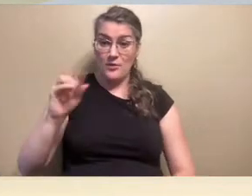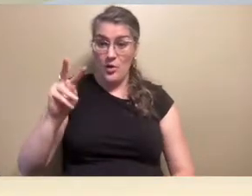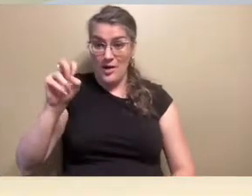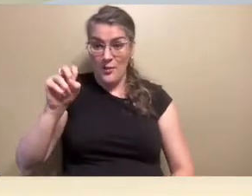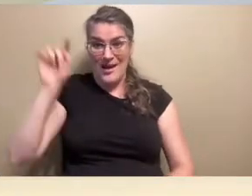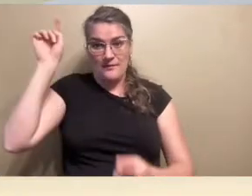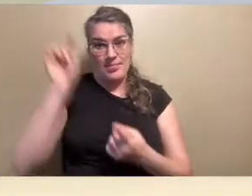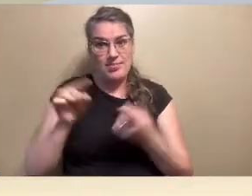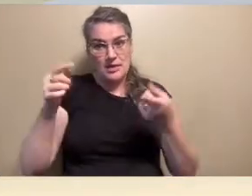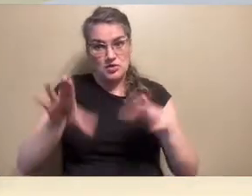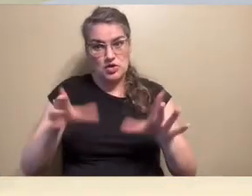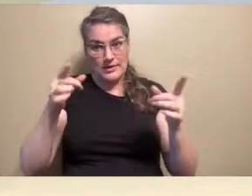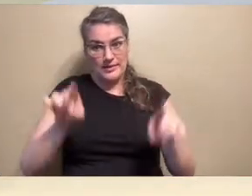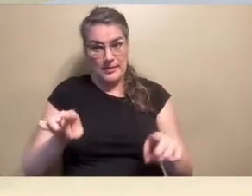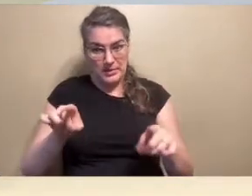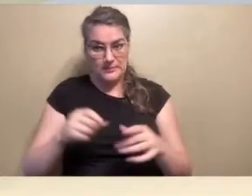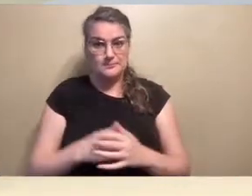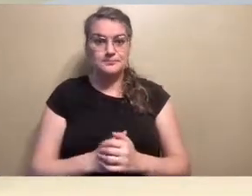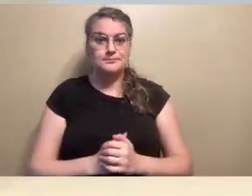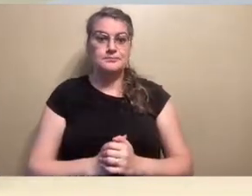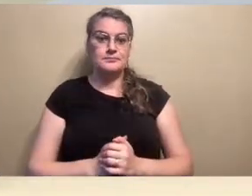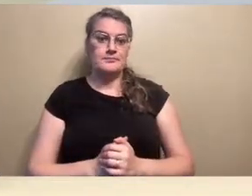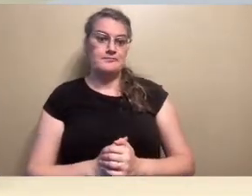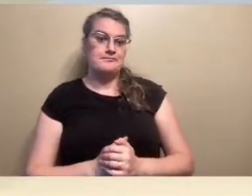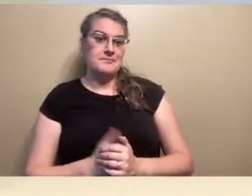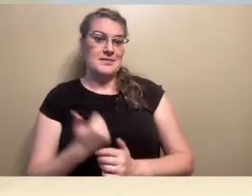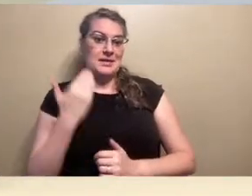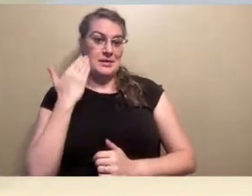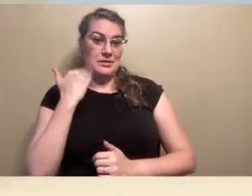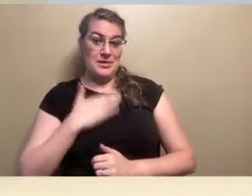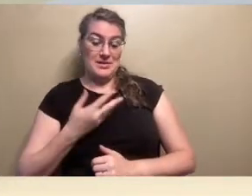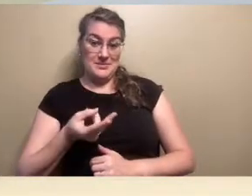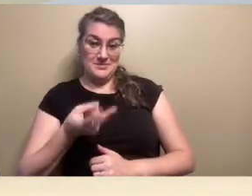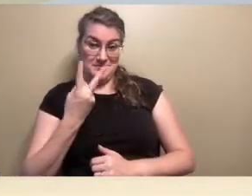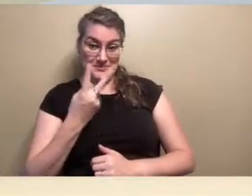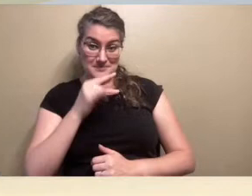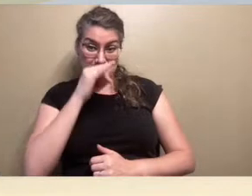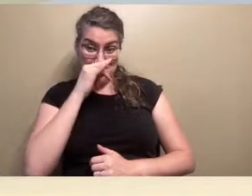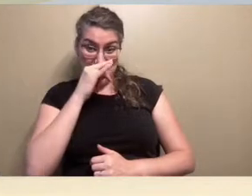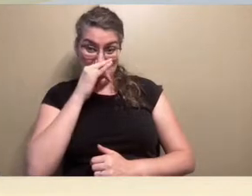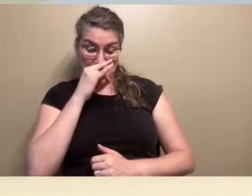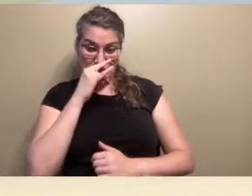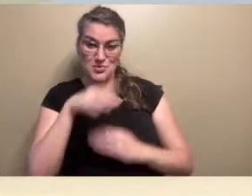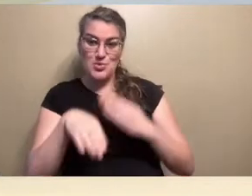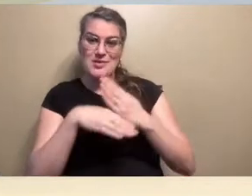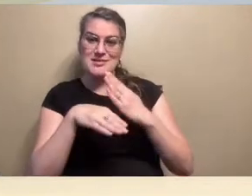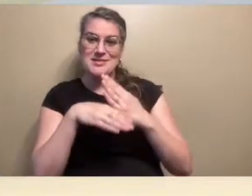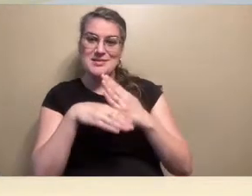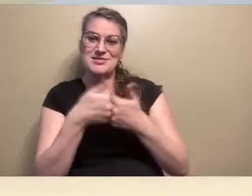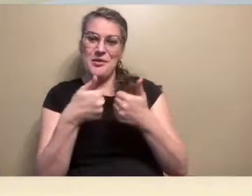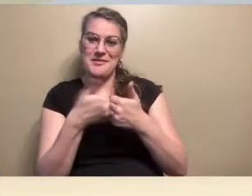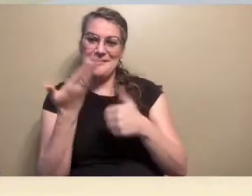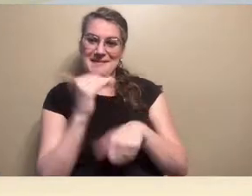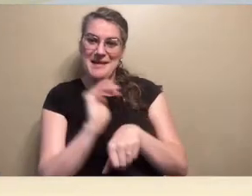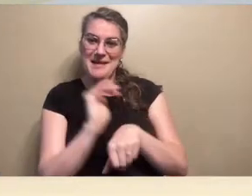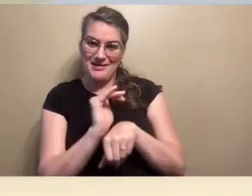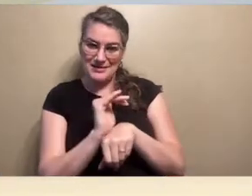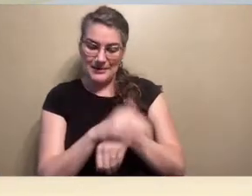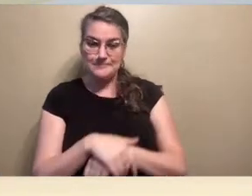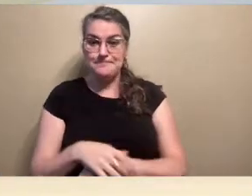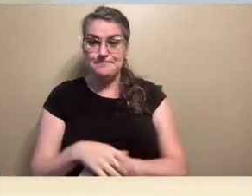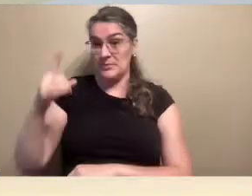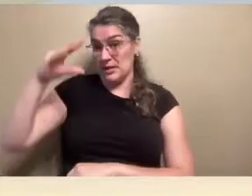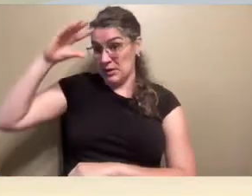I was watching two of my children play in a soccer game in Kensington last evening, and a gentleman who was watching